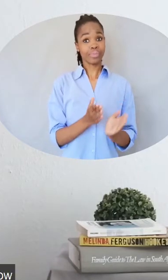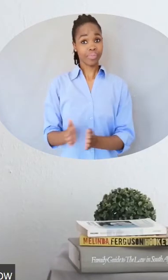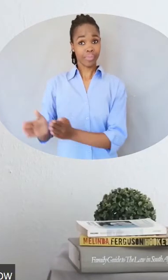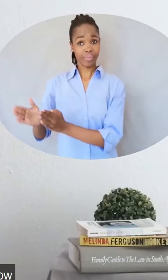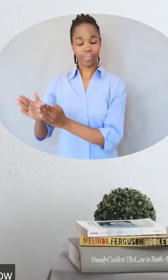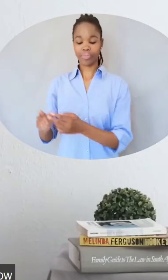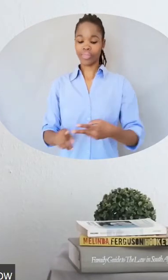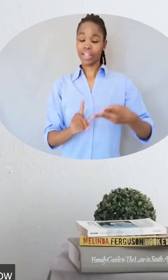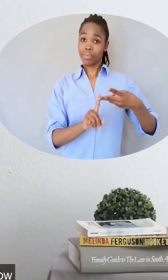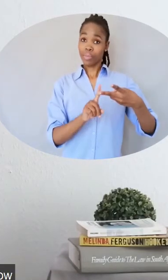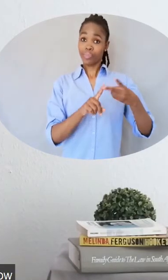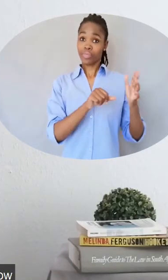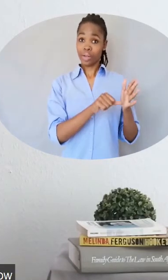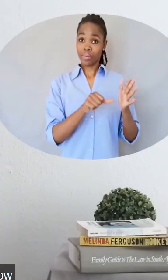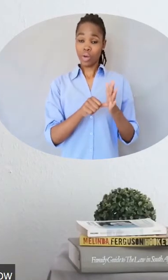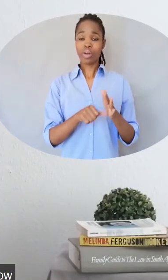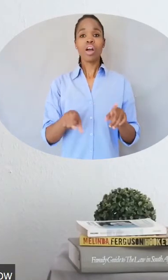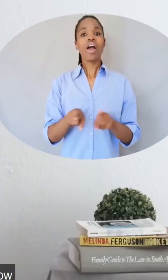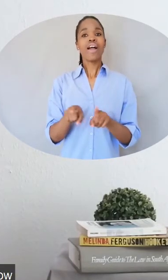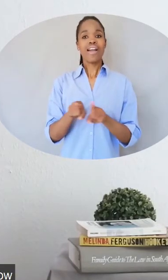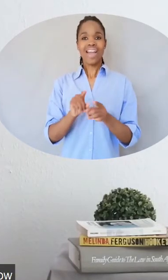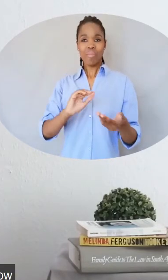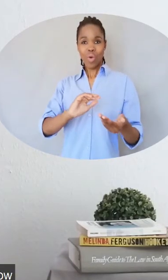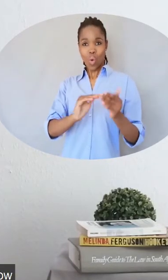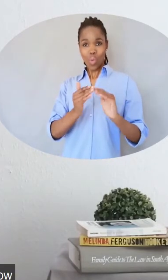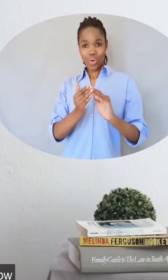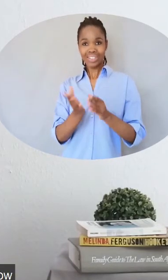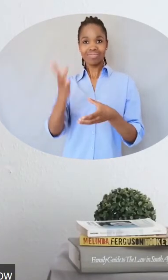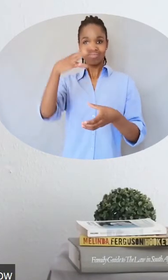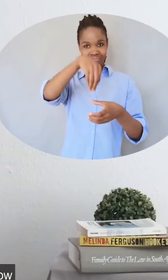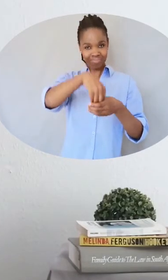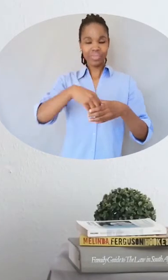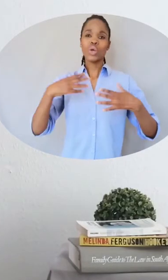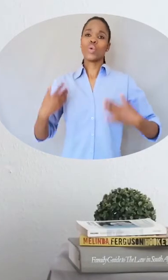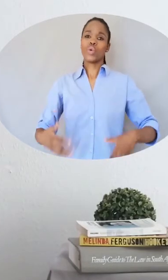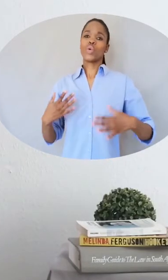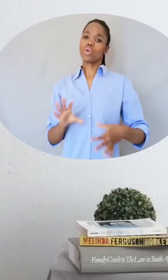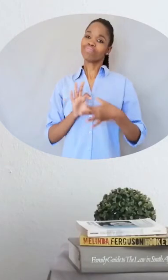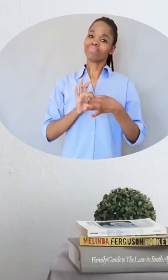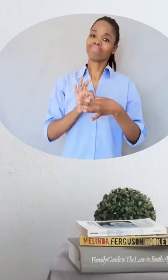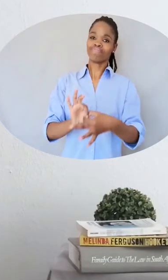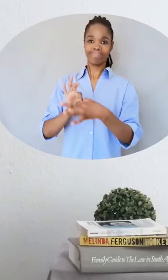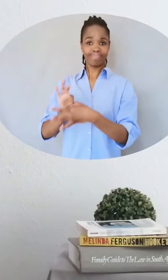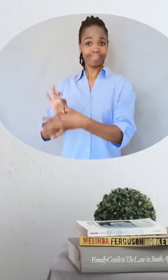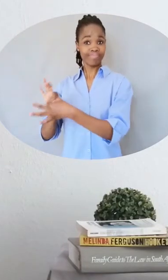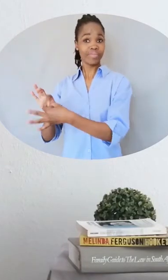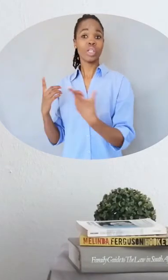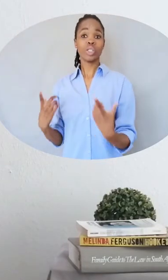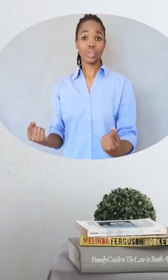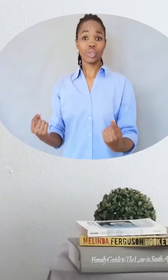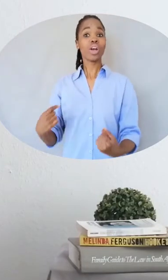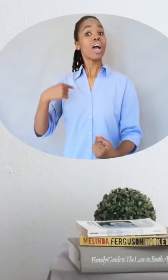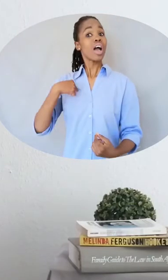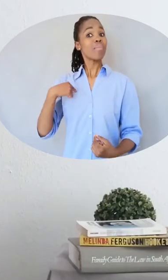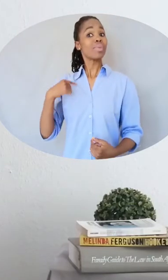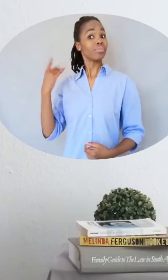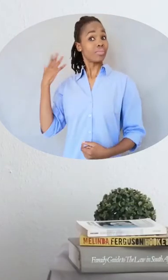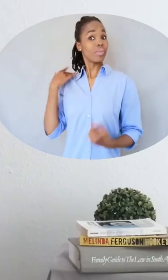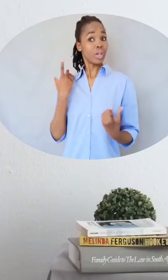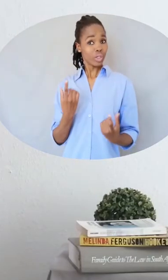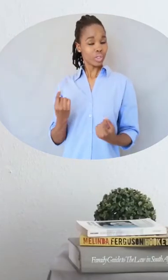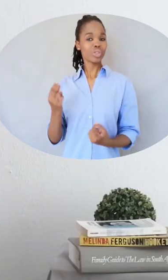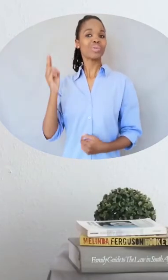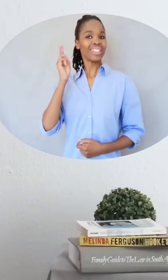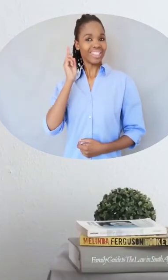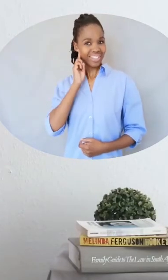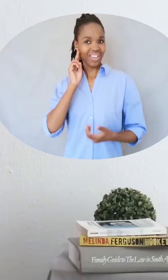What's also important to know is that you need to be active in the community that you serve. So I was very